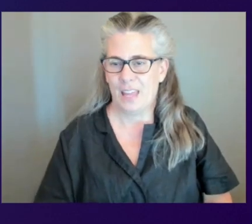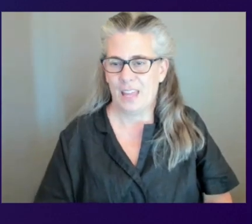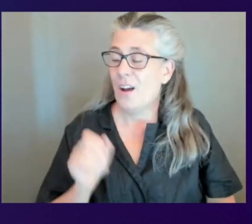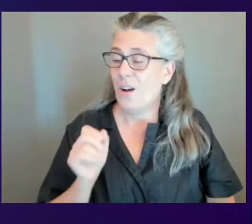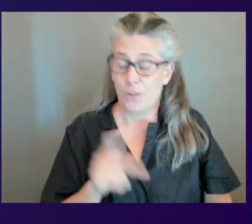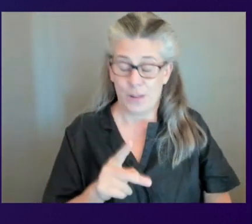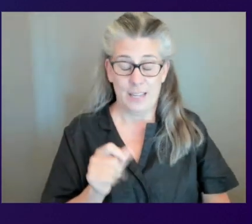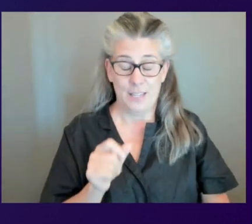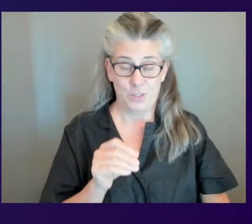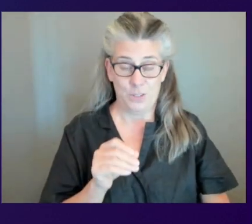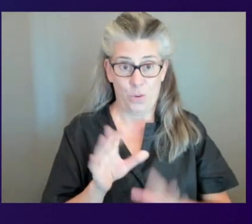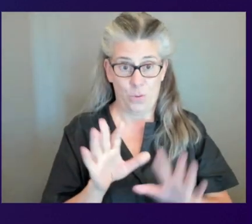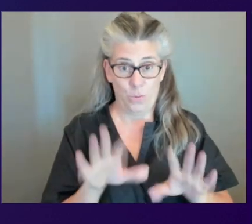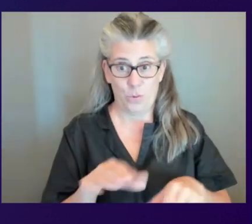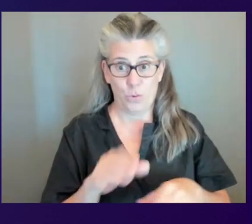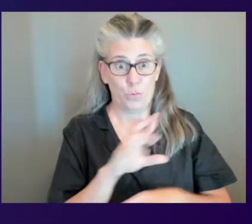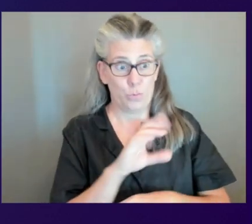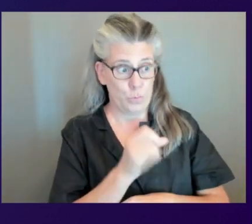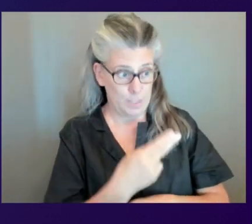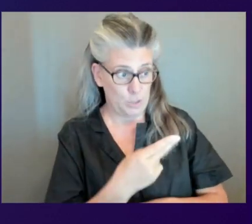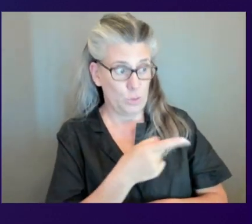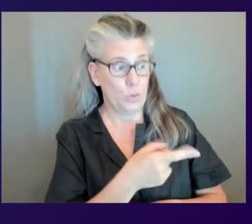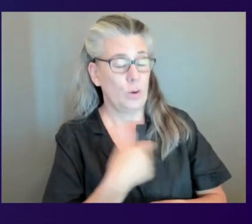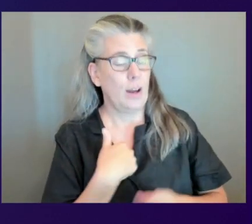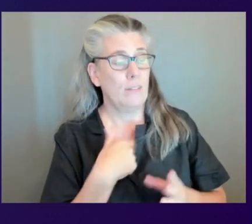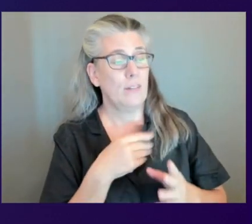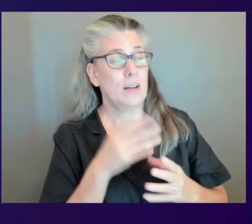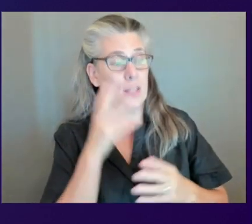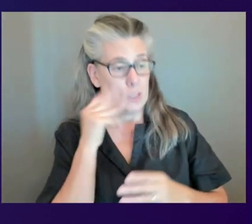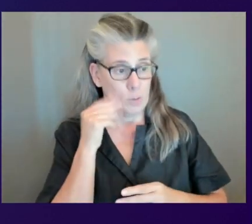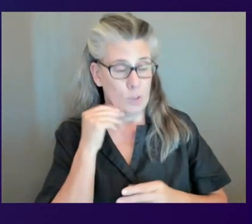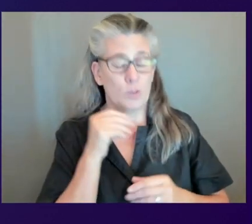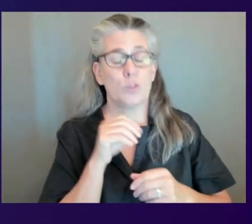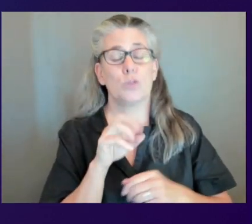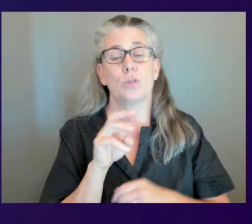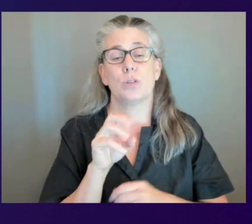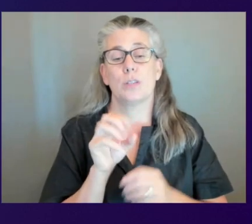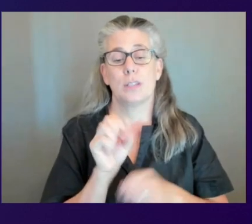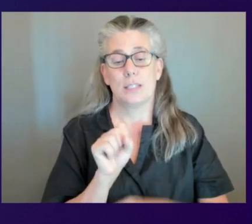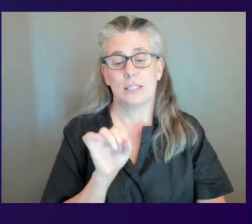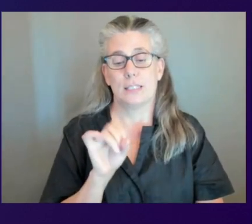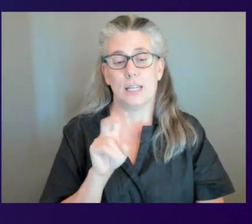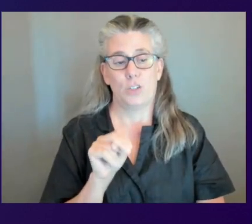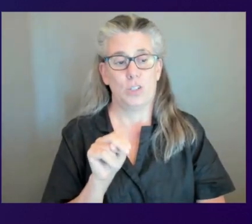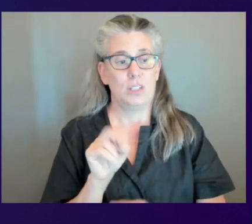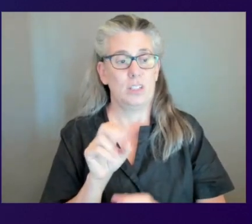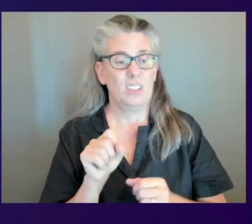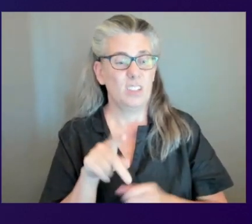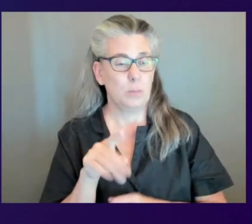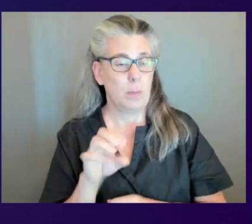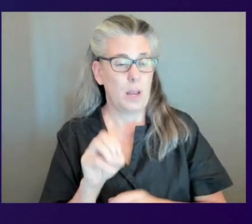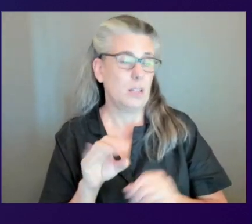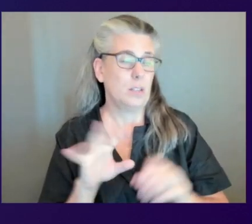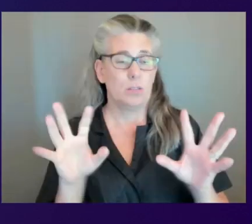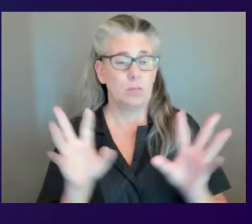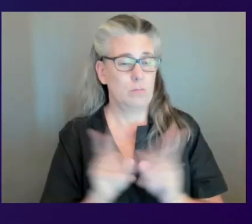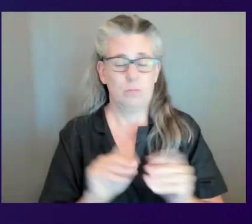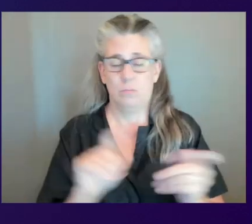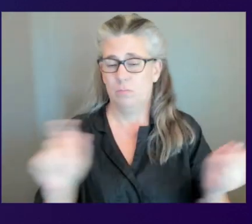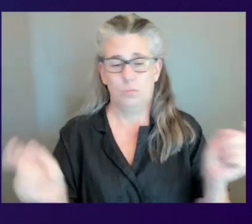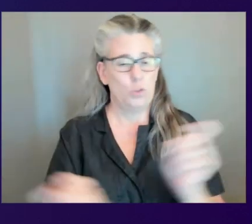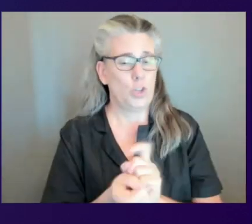here. You've revamped the session space. I love it all. I think it looks great. And I